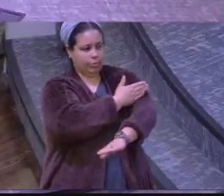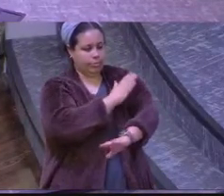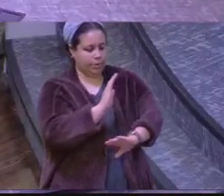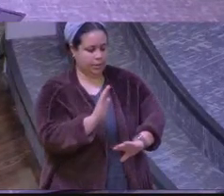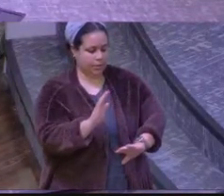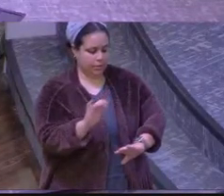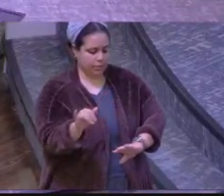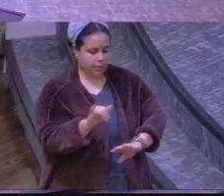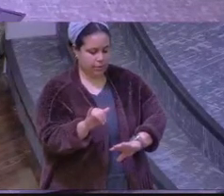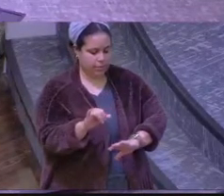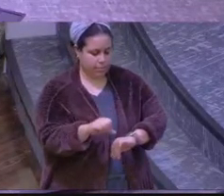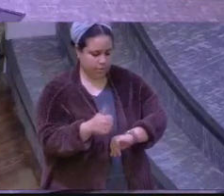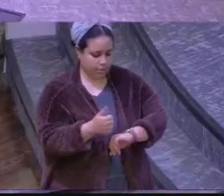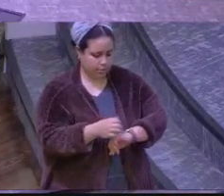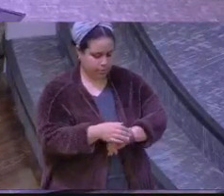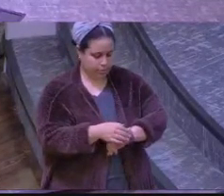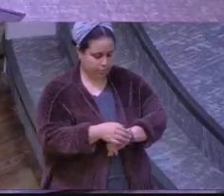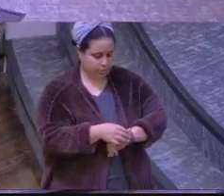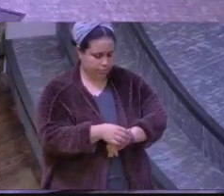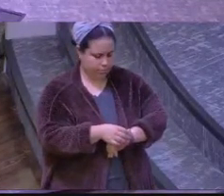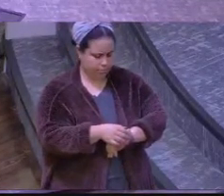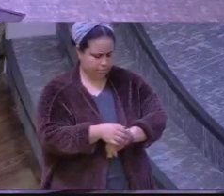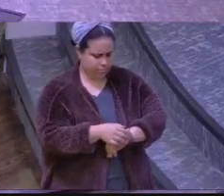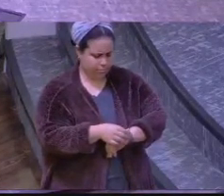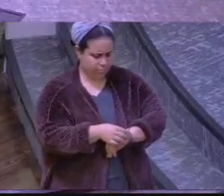and programs. Great, thank you.